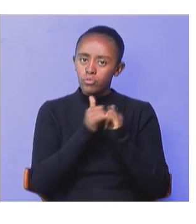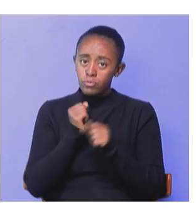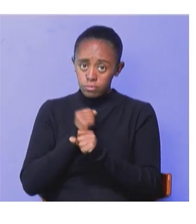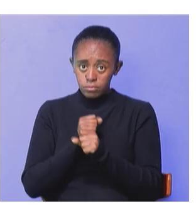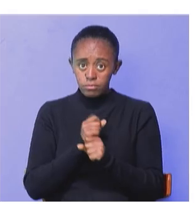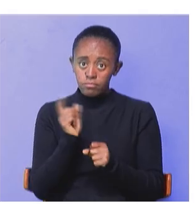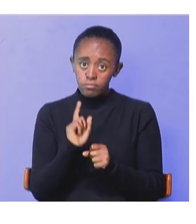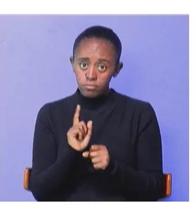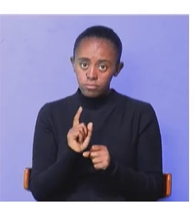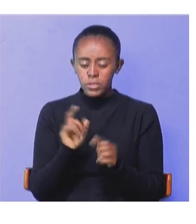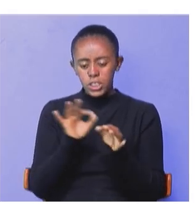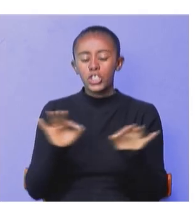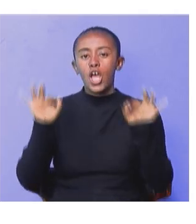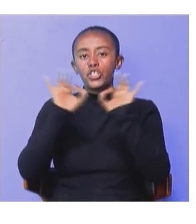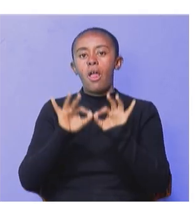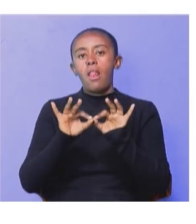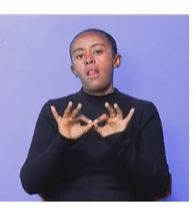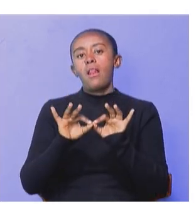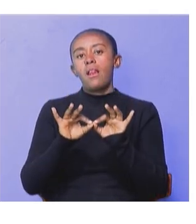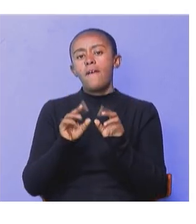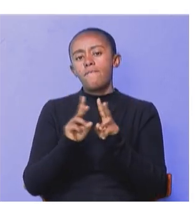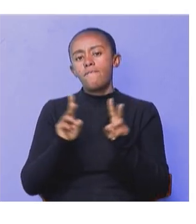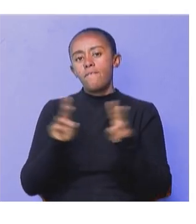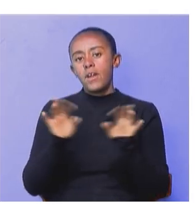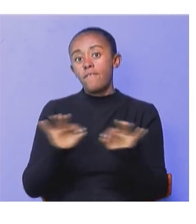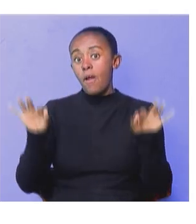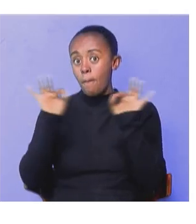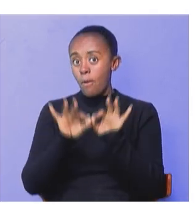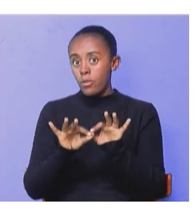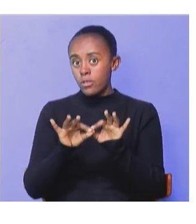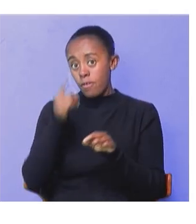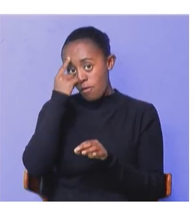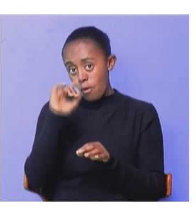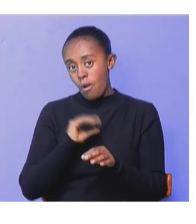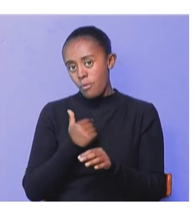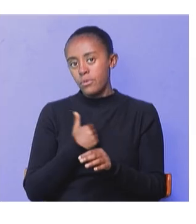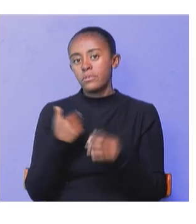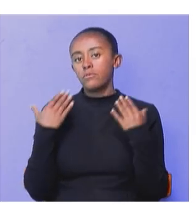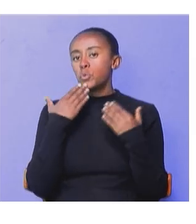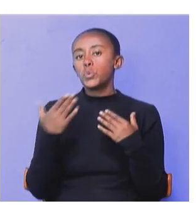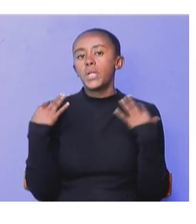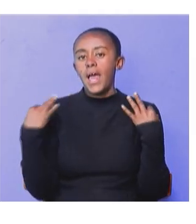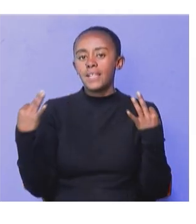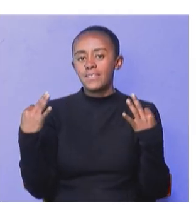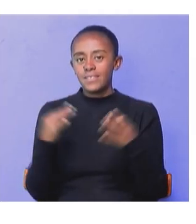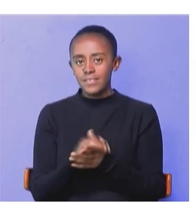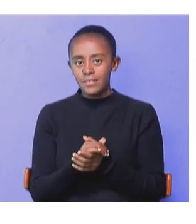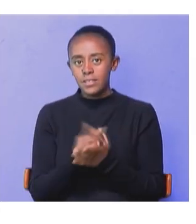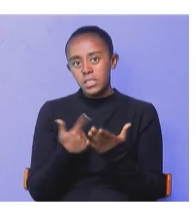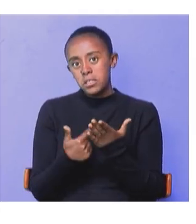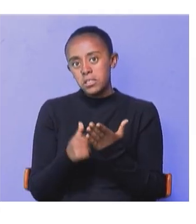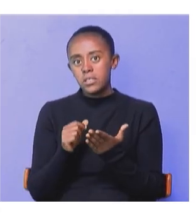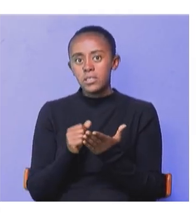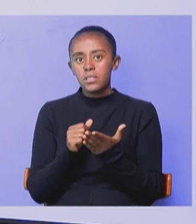what? Is essential. It is very important for good health. So this is